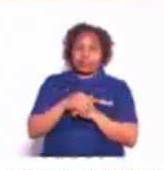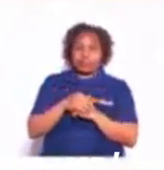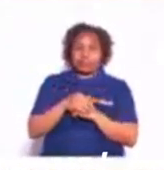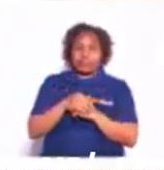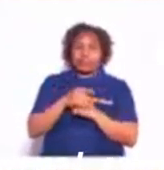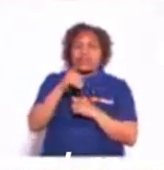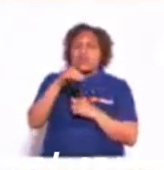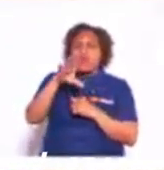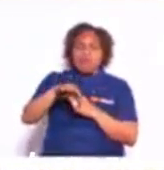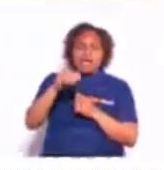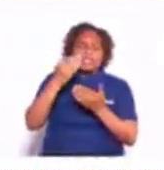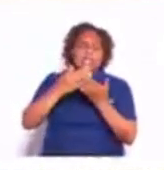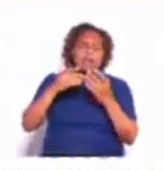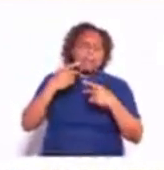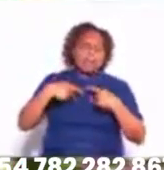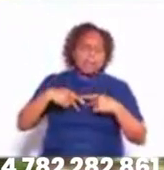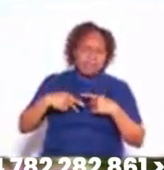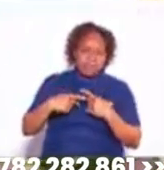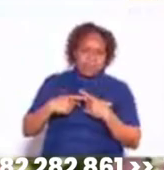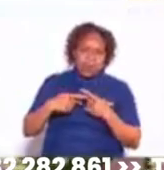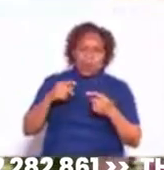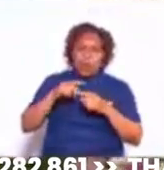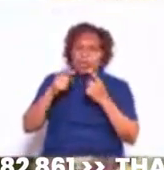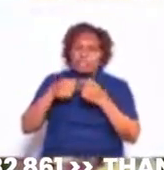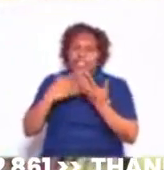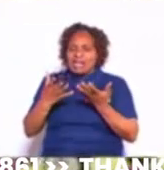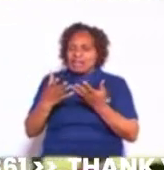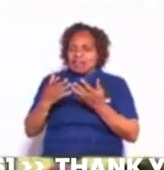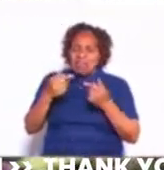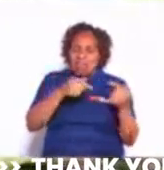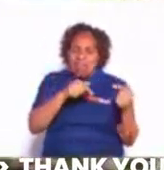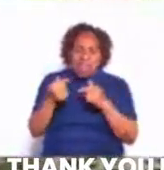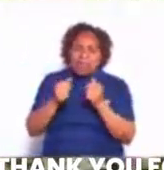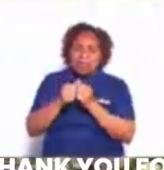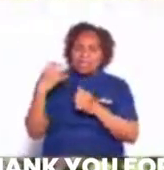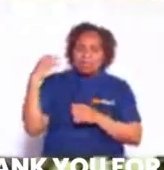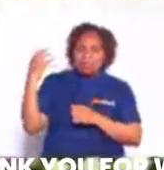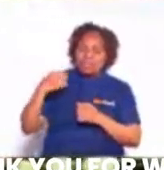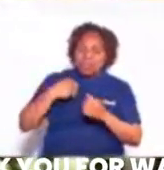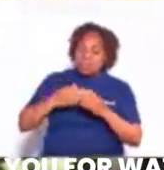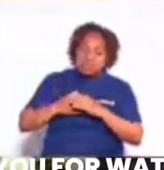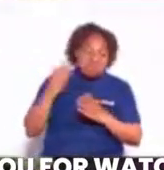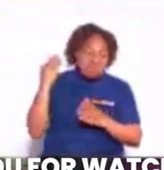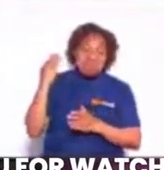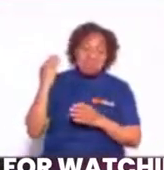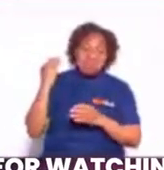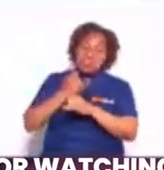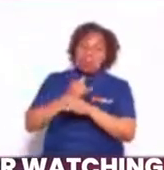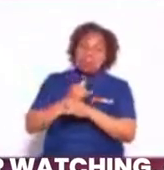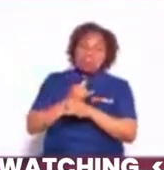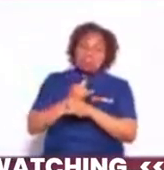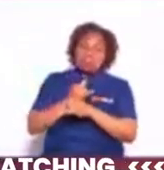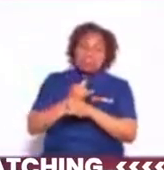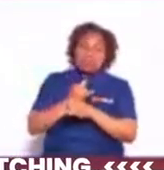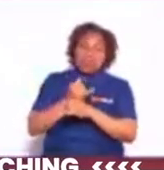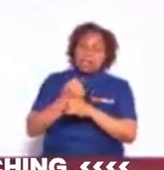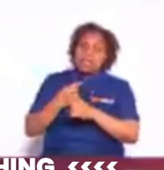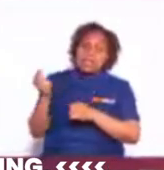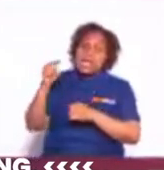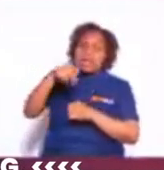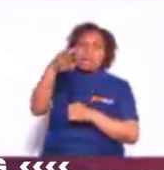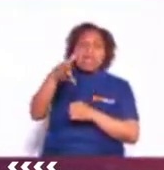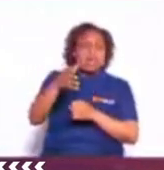You may find some people, when they quarrel with their bosses, they will tell you, I'm quitting the job. I will not come here